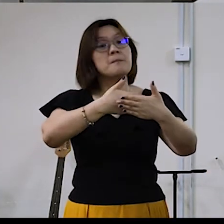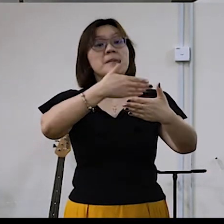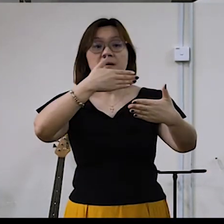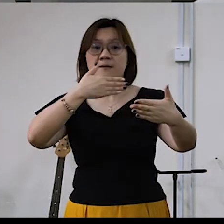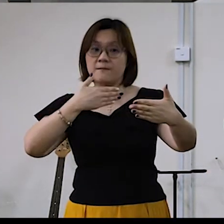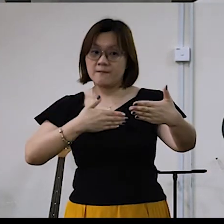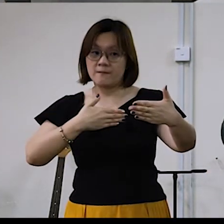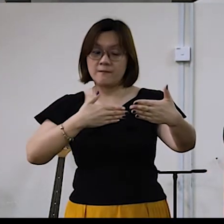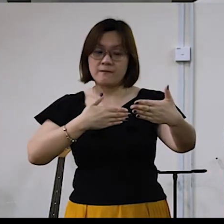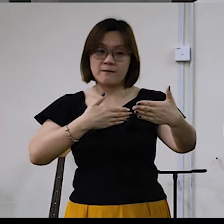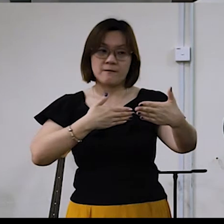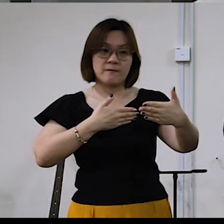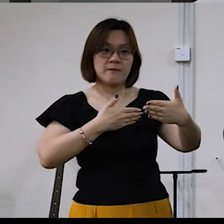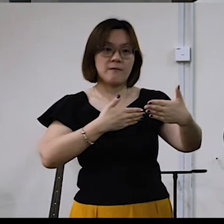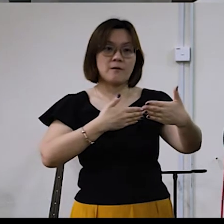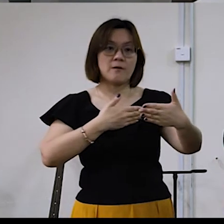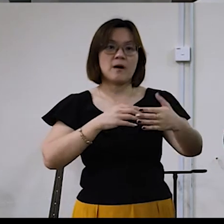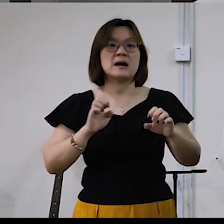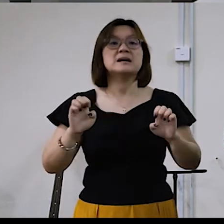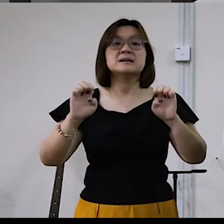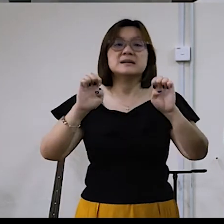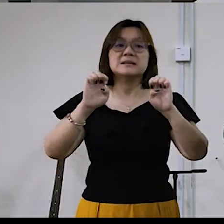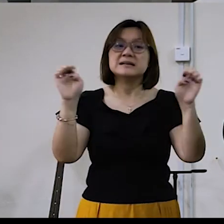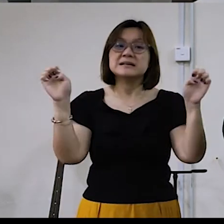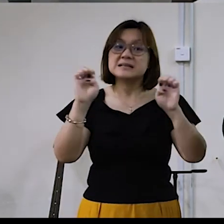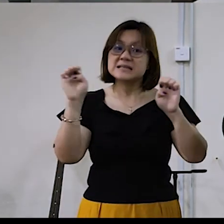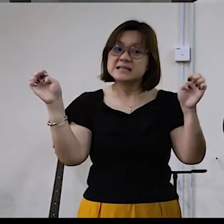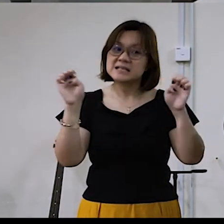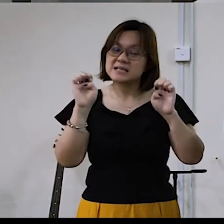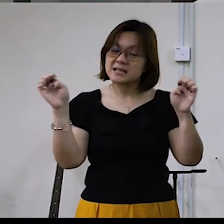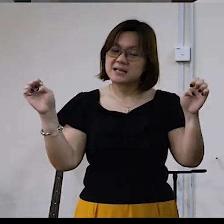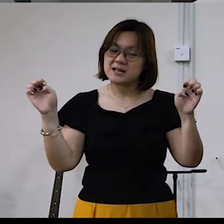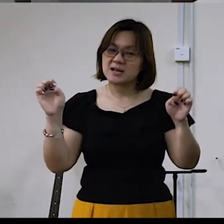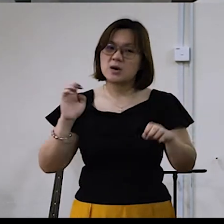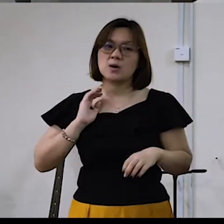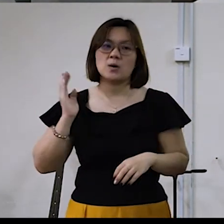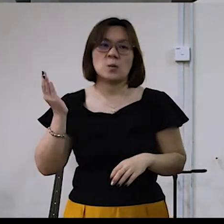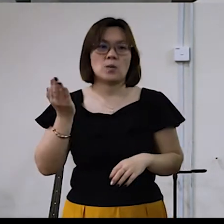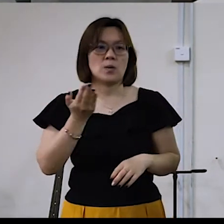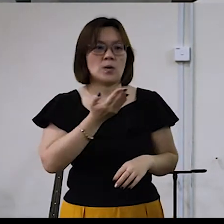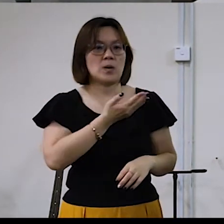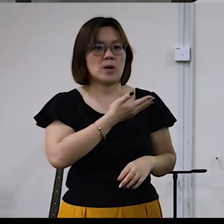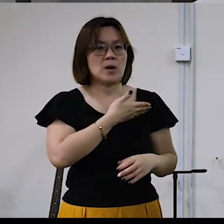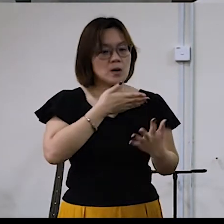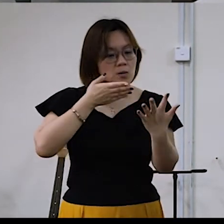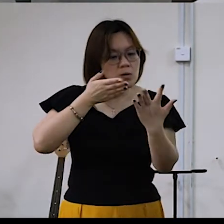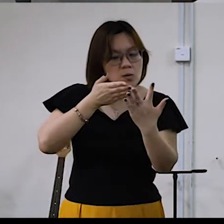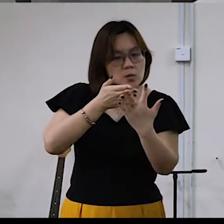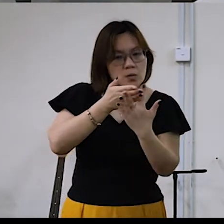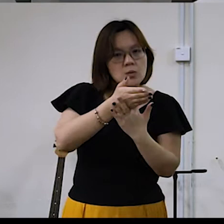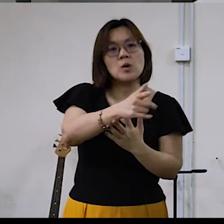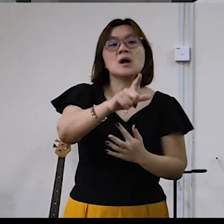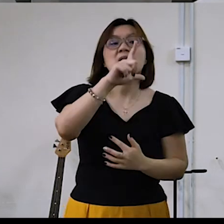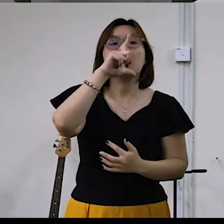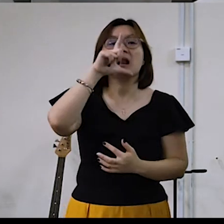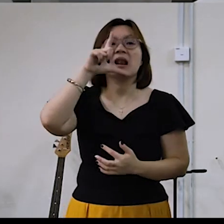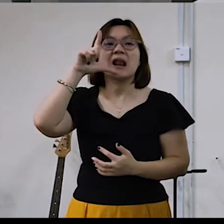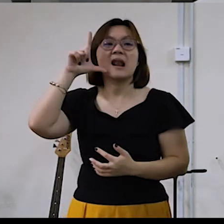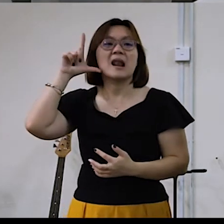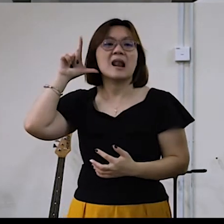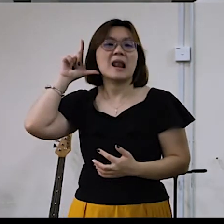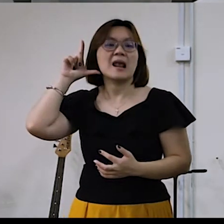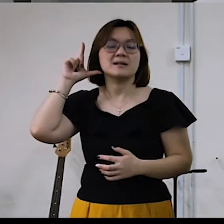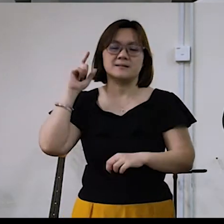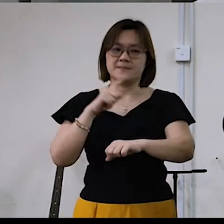a mourning. You fast. You try not. You remember people who are suffering. You remember how